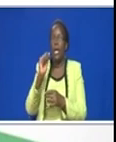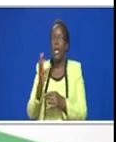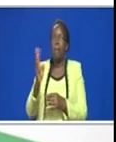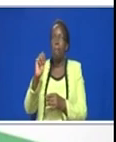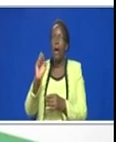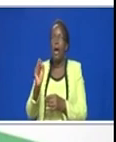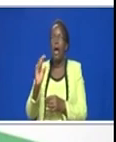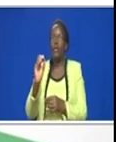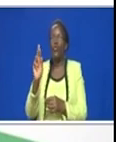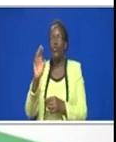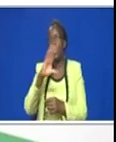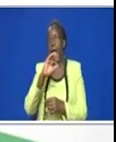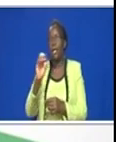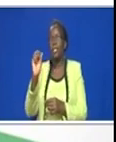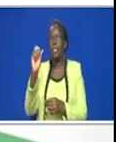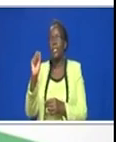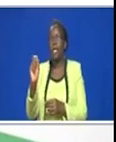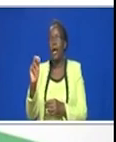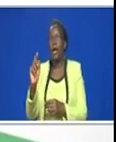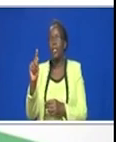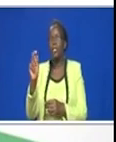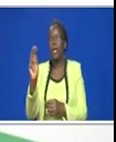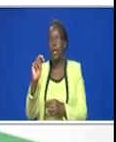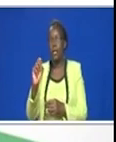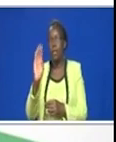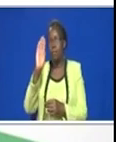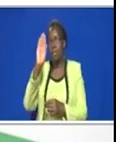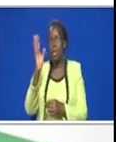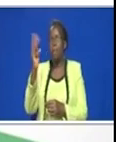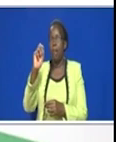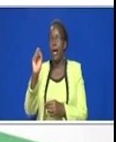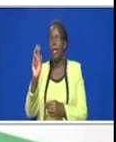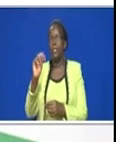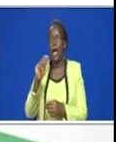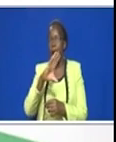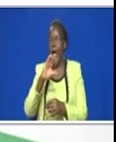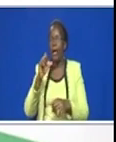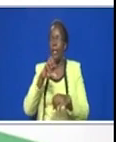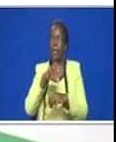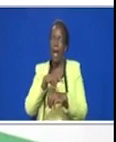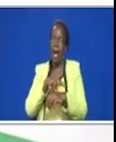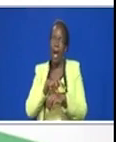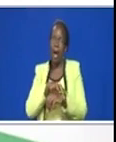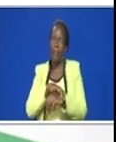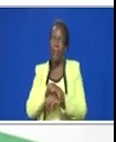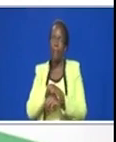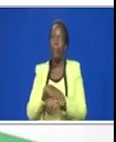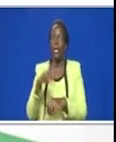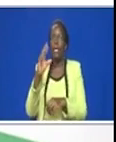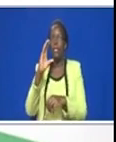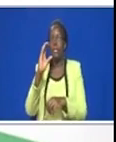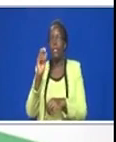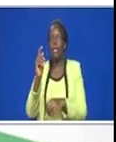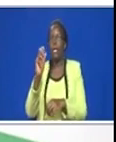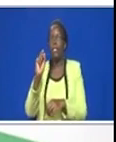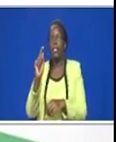Saturn. Option B, Mars and Earth. Option C, Saturn and